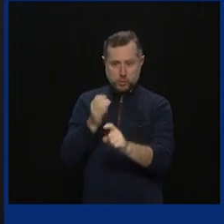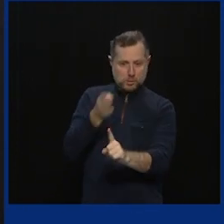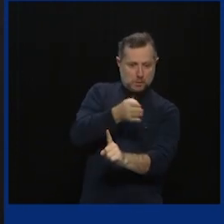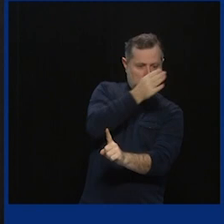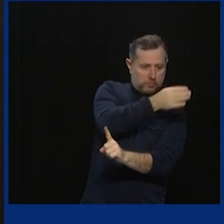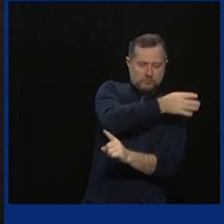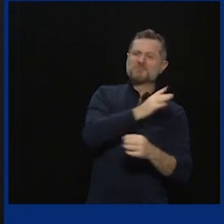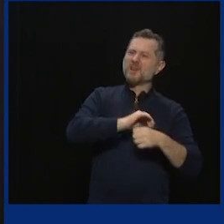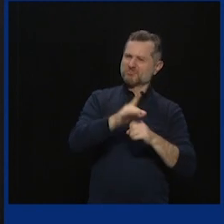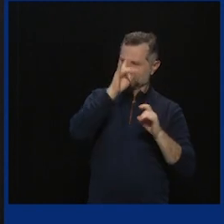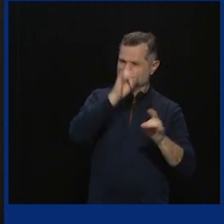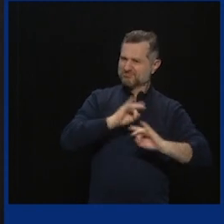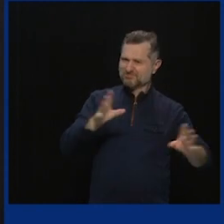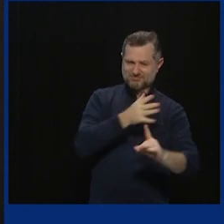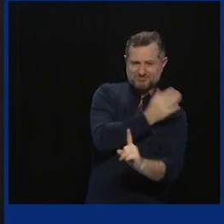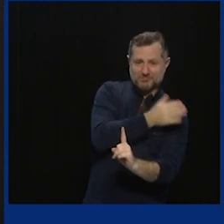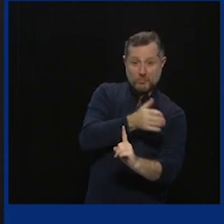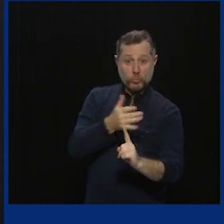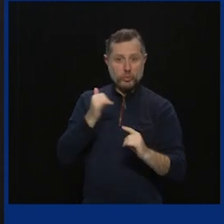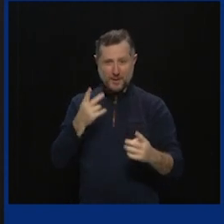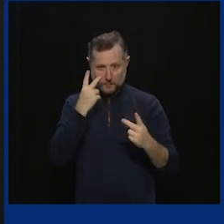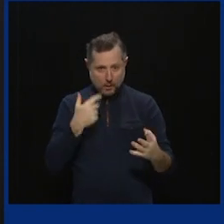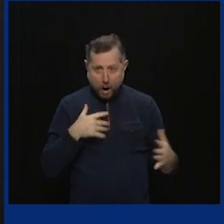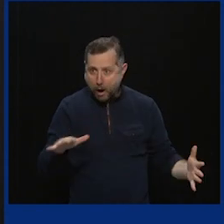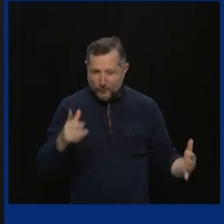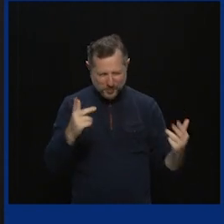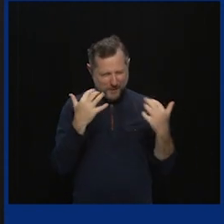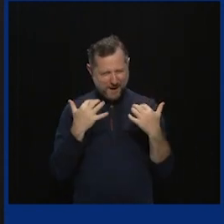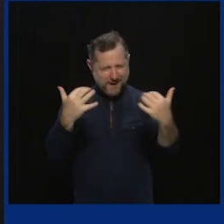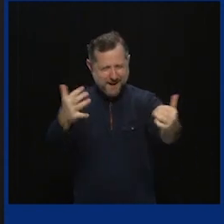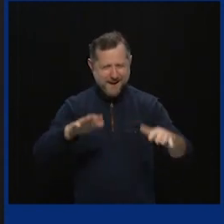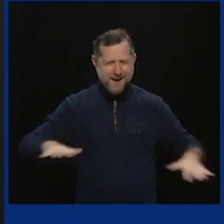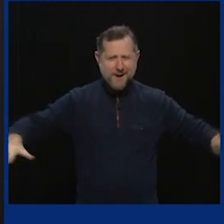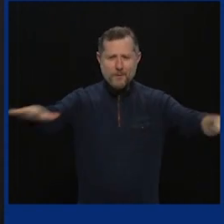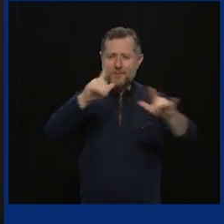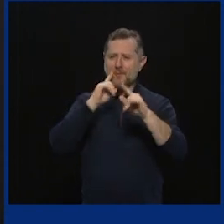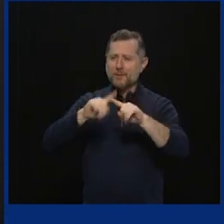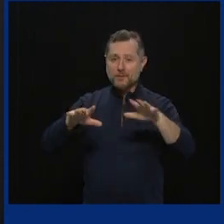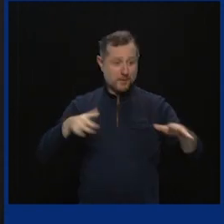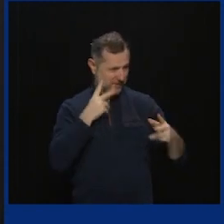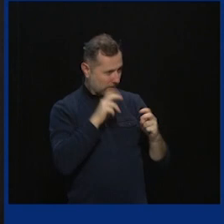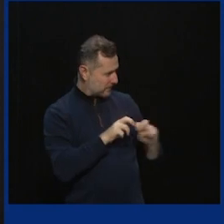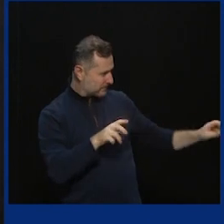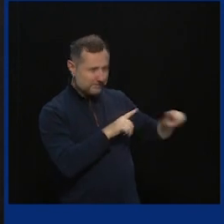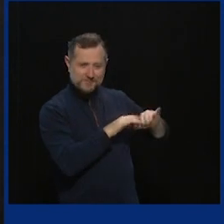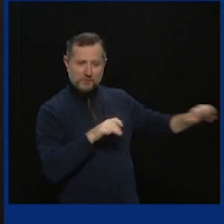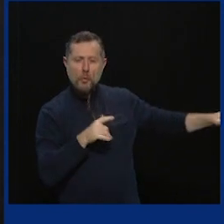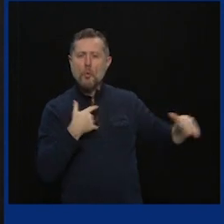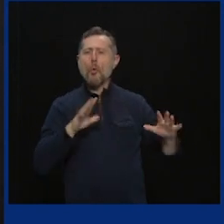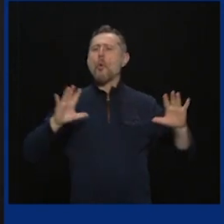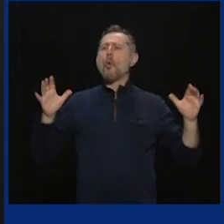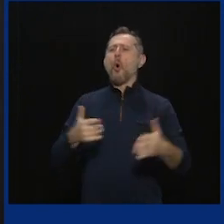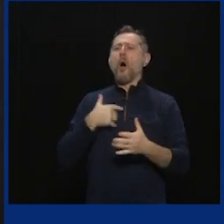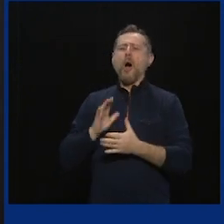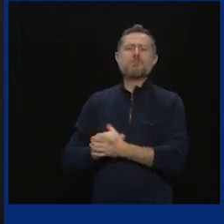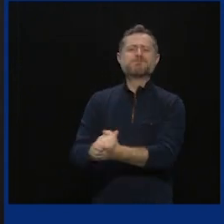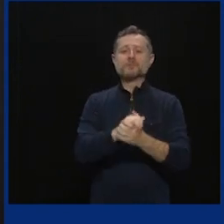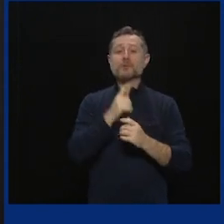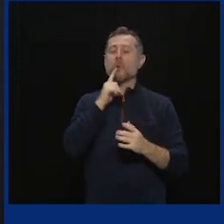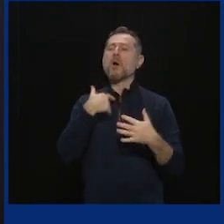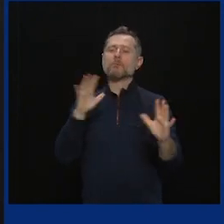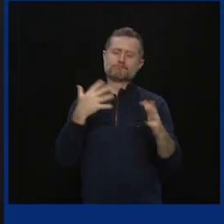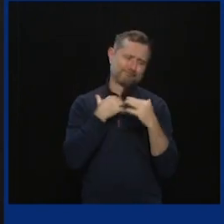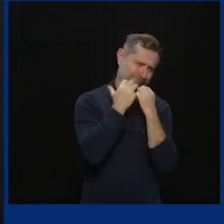audience, who came together from your beloved Chinatown, you should be very proud of. They wrote the most amazing